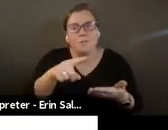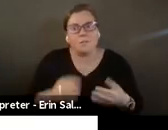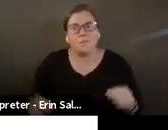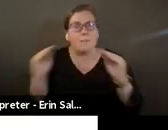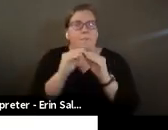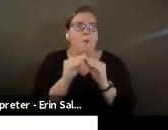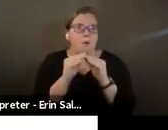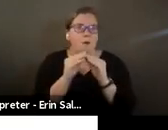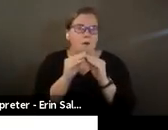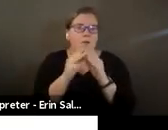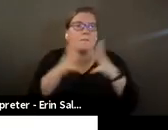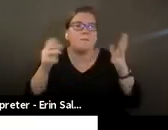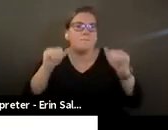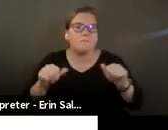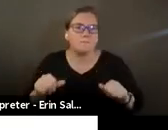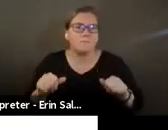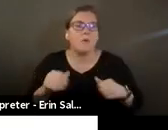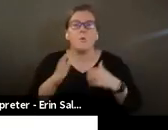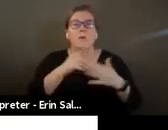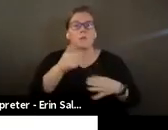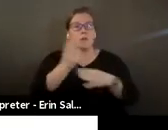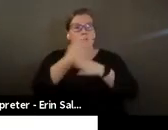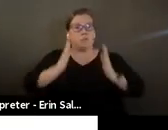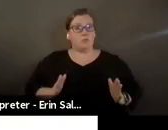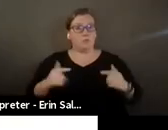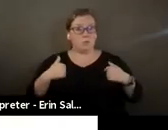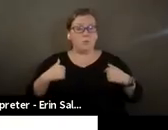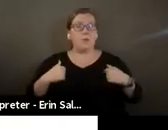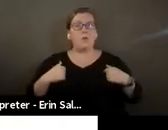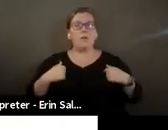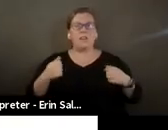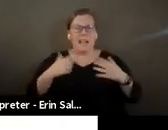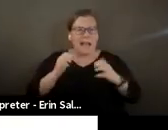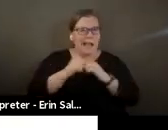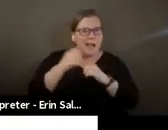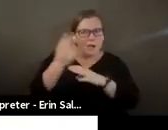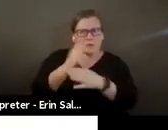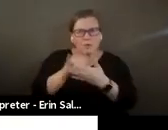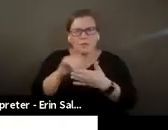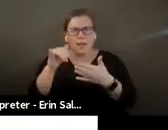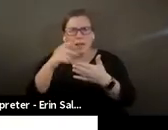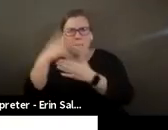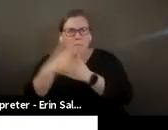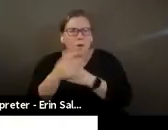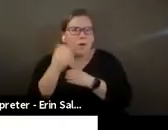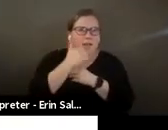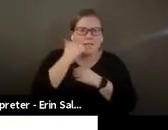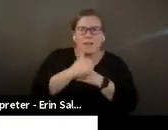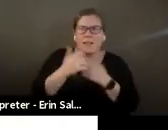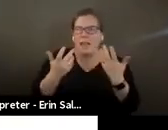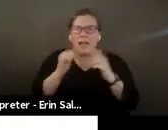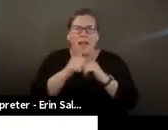more, whether you're a consumer that's looking for how to use this program in your everyday life to